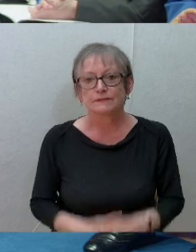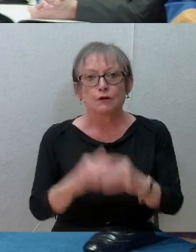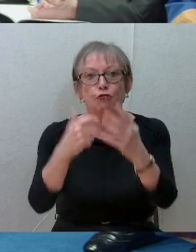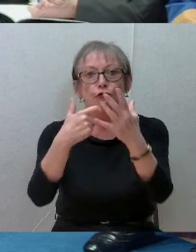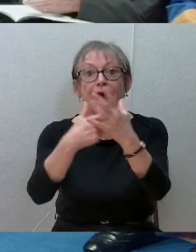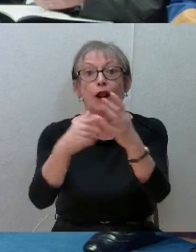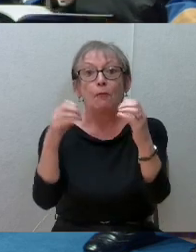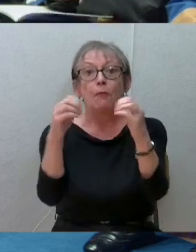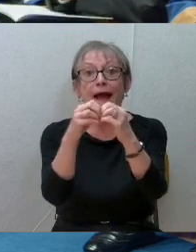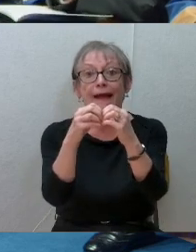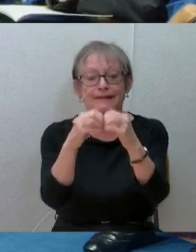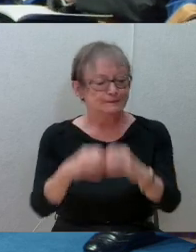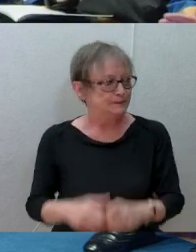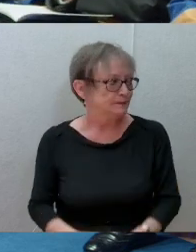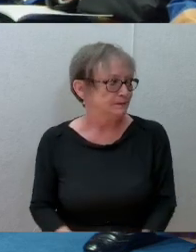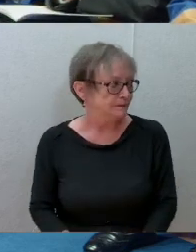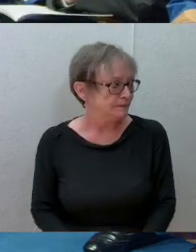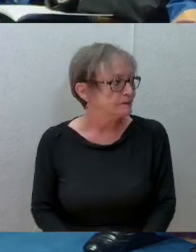Rhiannon Black.